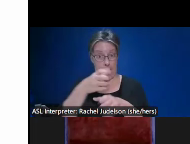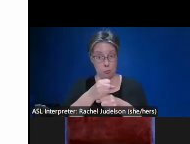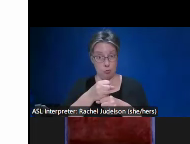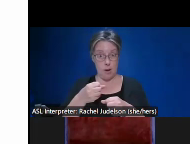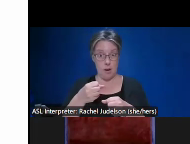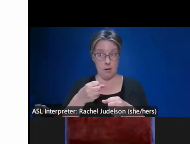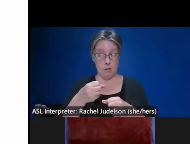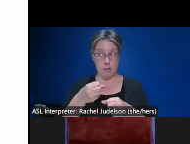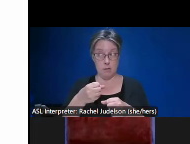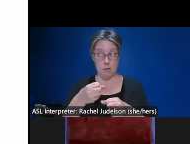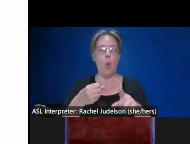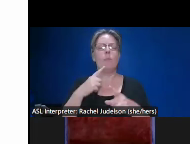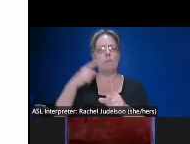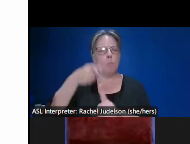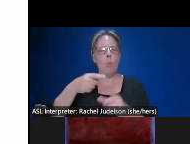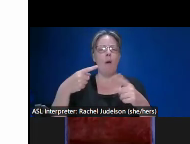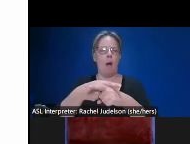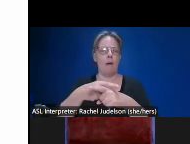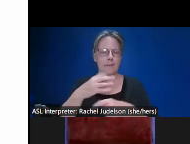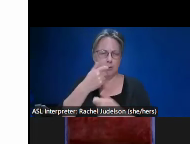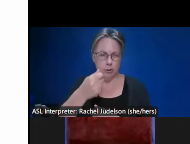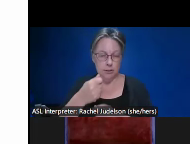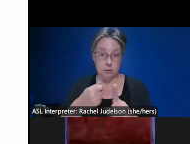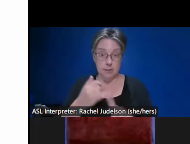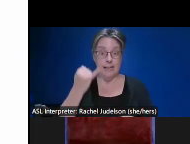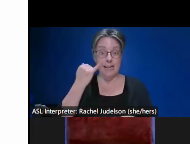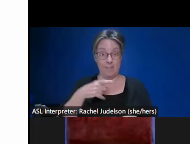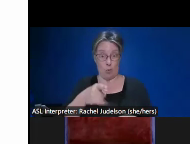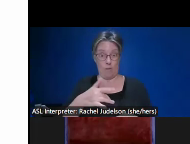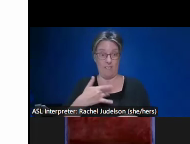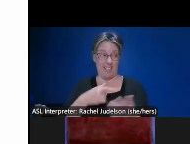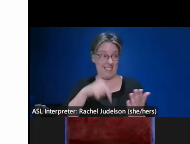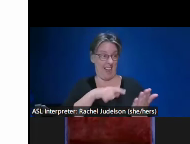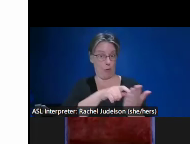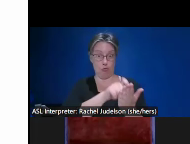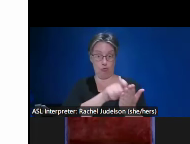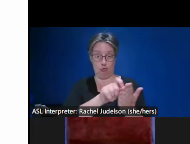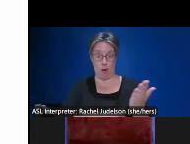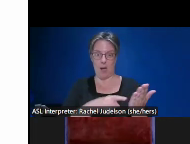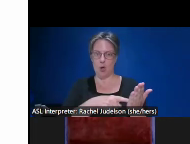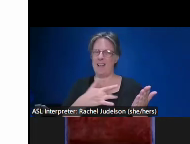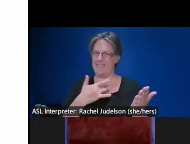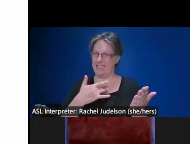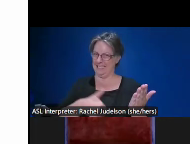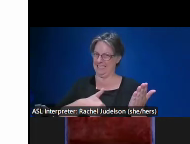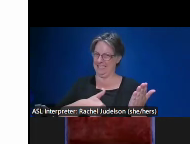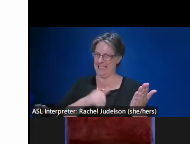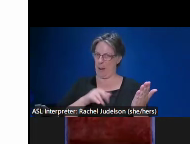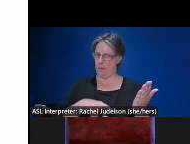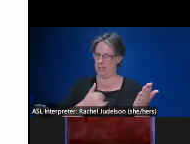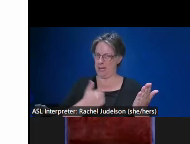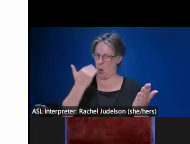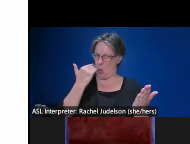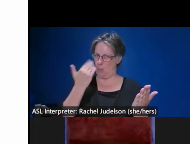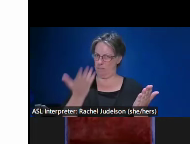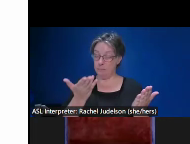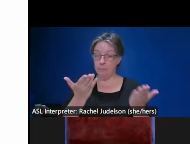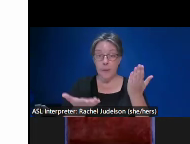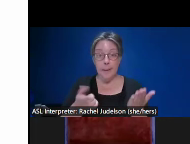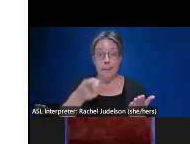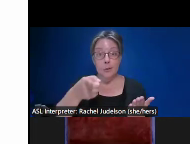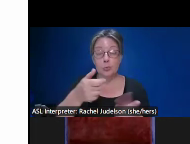somebody that you know, that you have a conflict of interest with. So sometimes you may be, for example, an